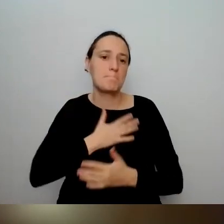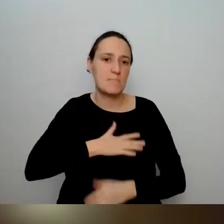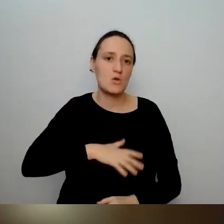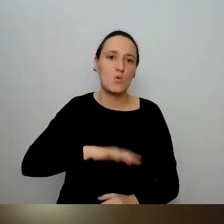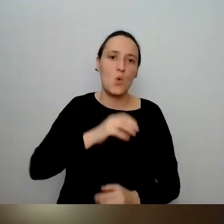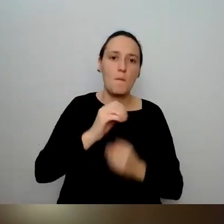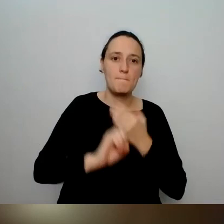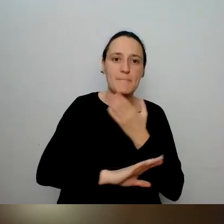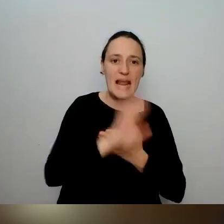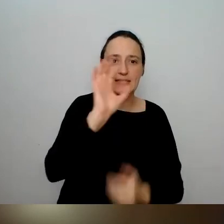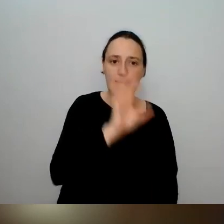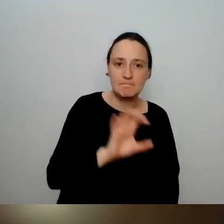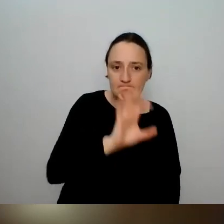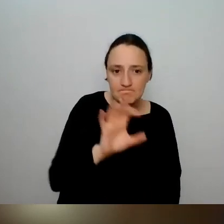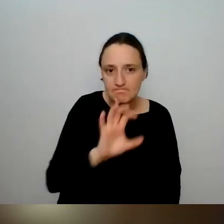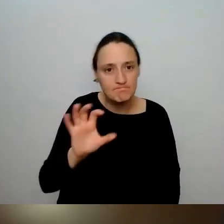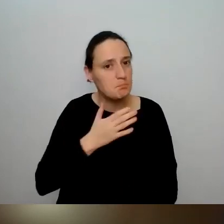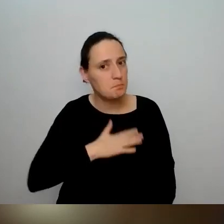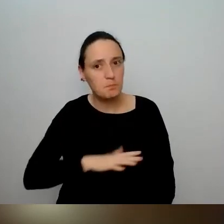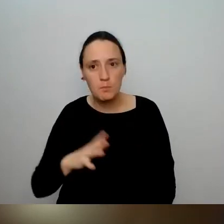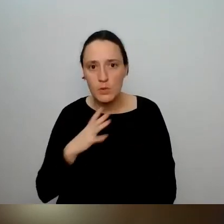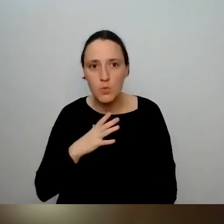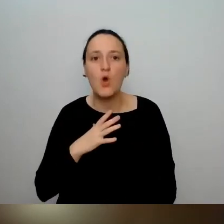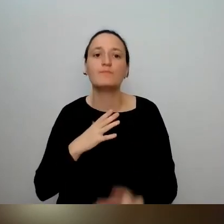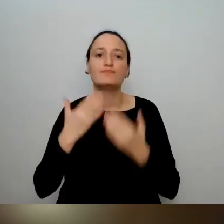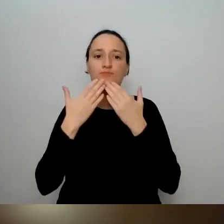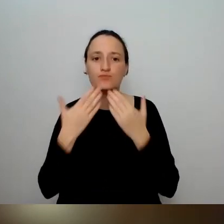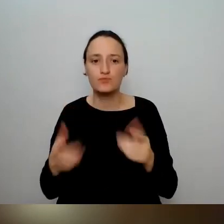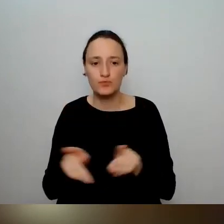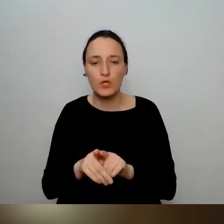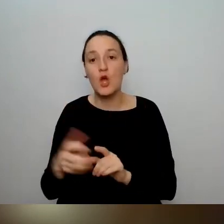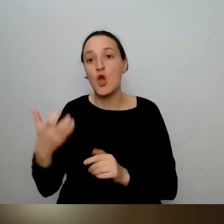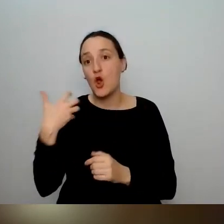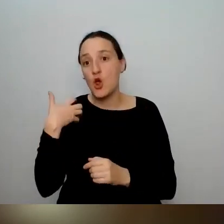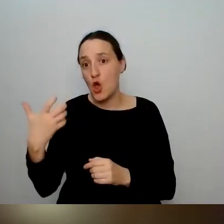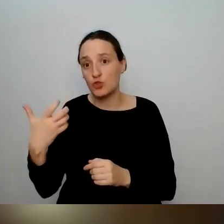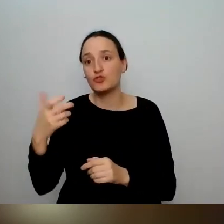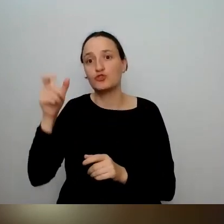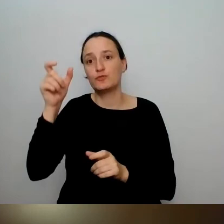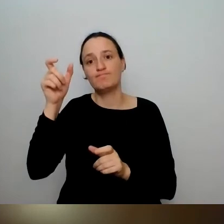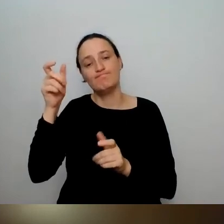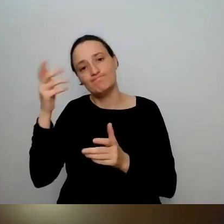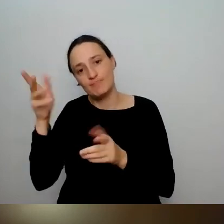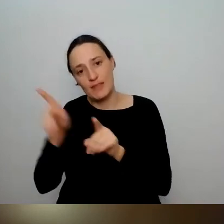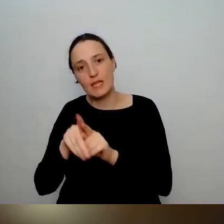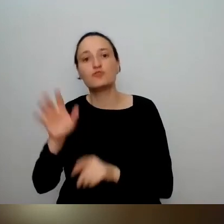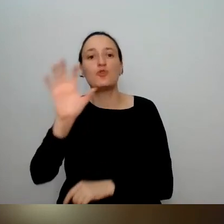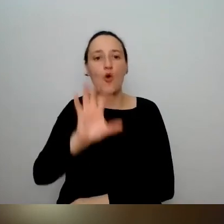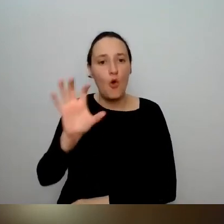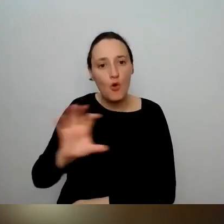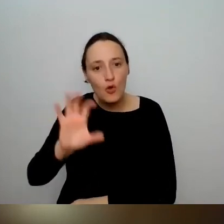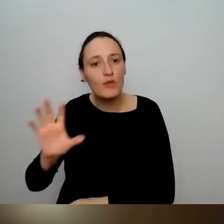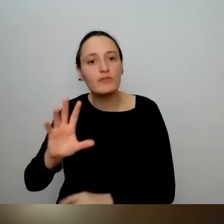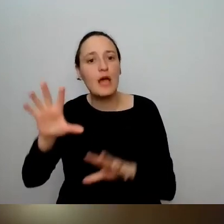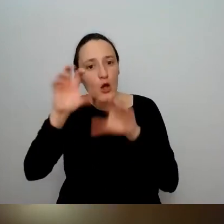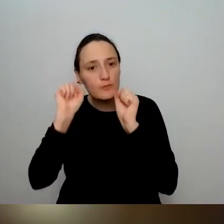for participating in today's meeting. See you at the Dark Sky Festival or in our next online meetings. Stay tuned for